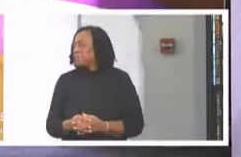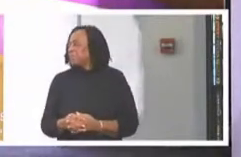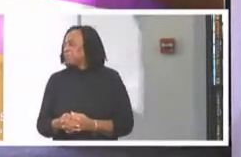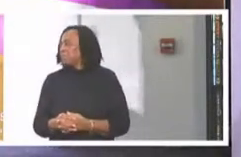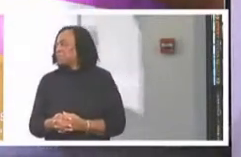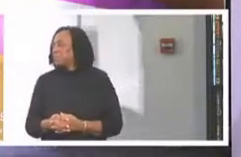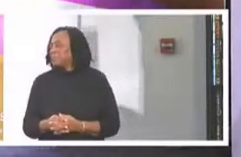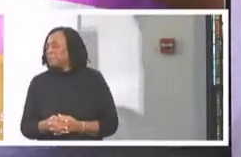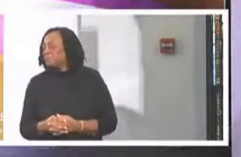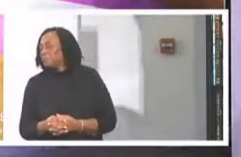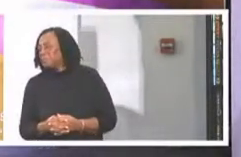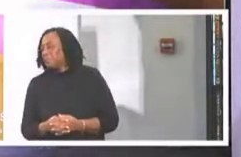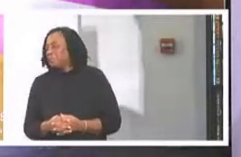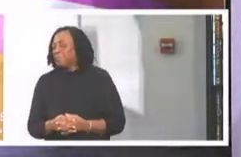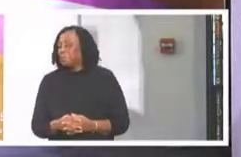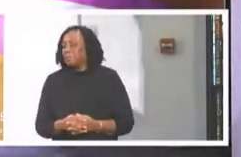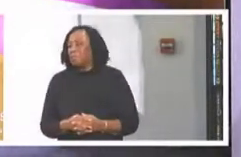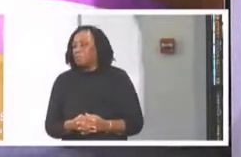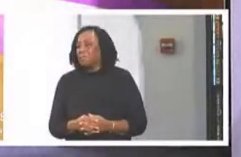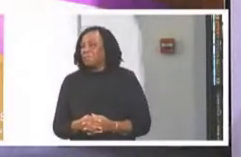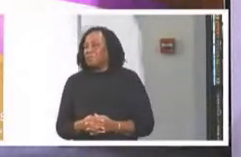Won't you come?